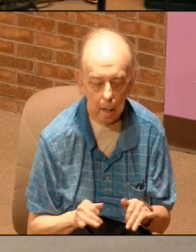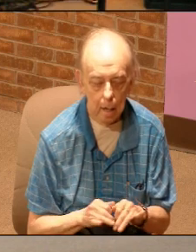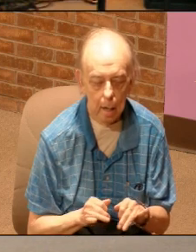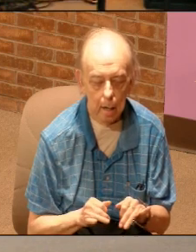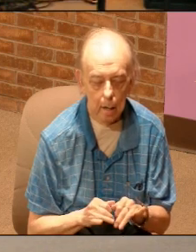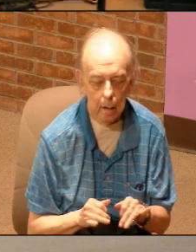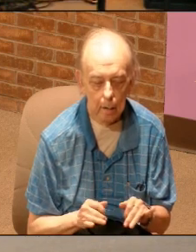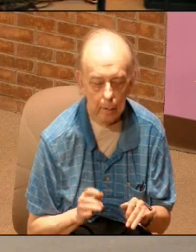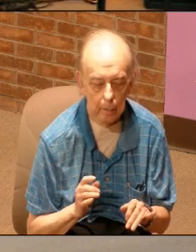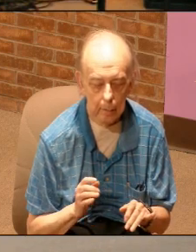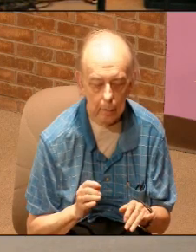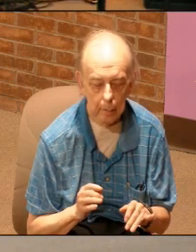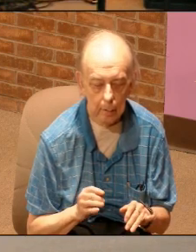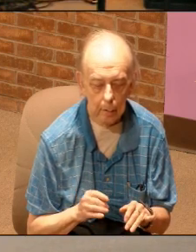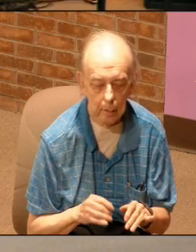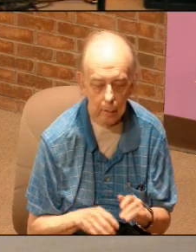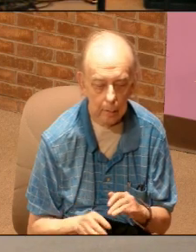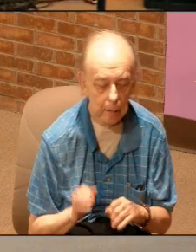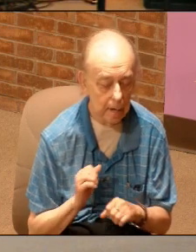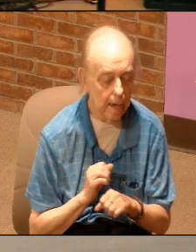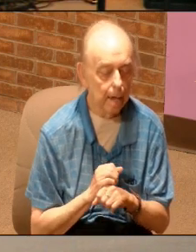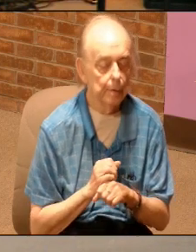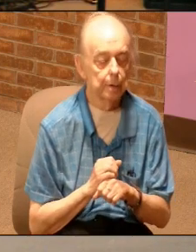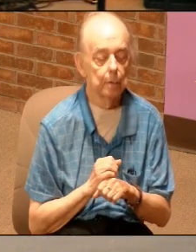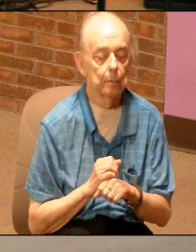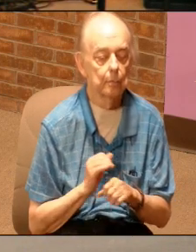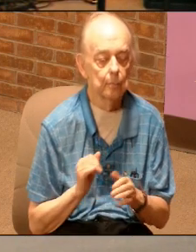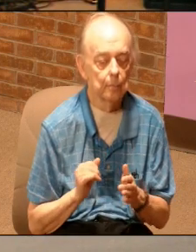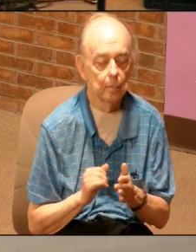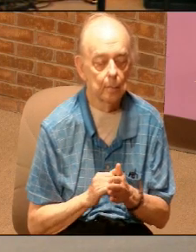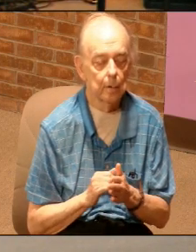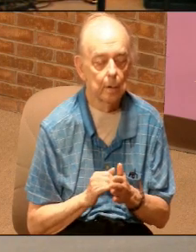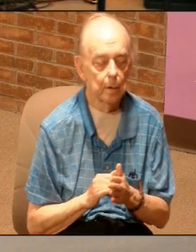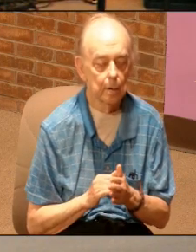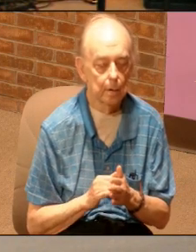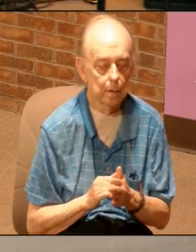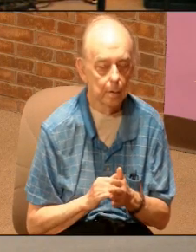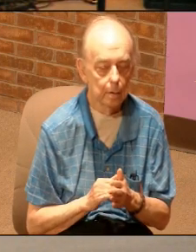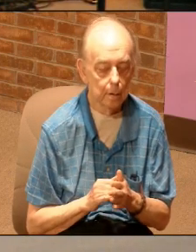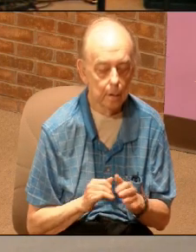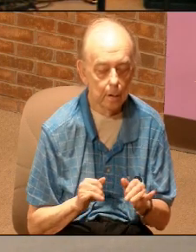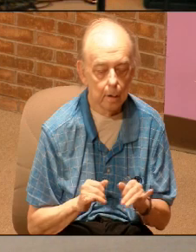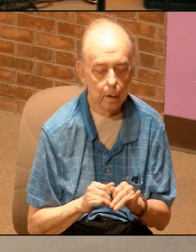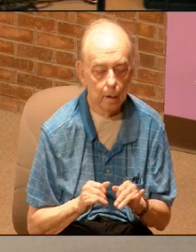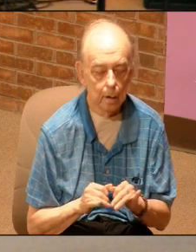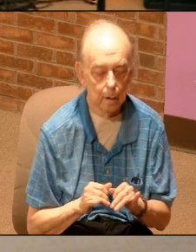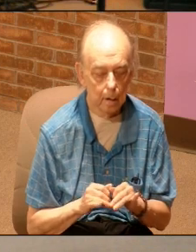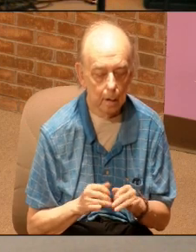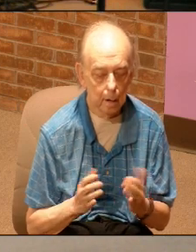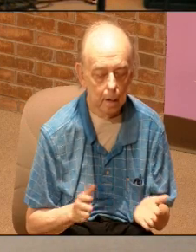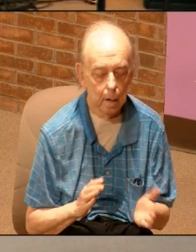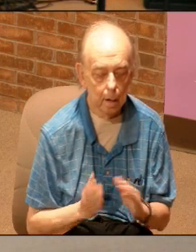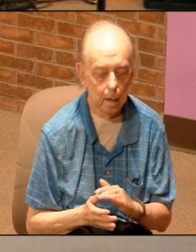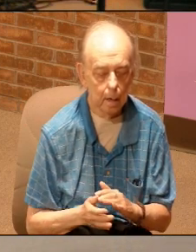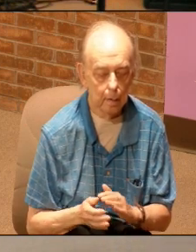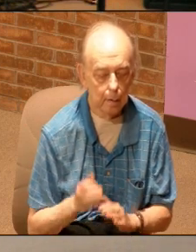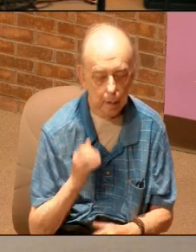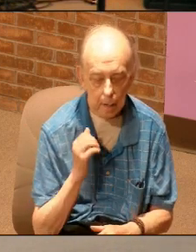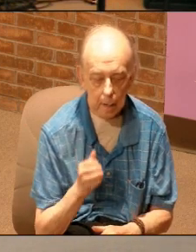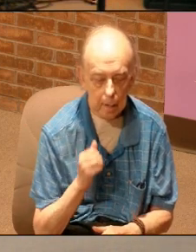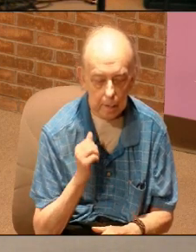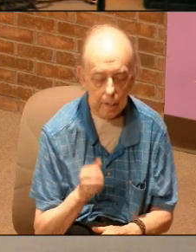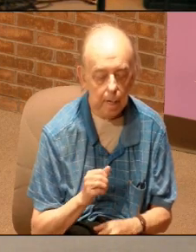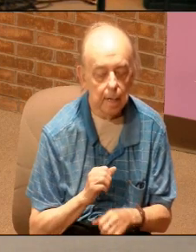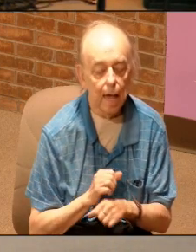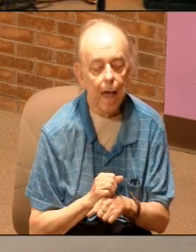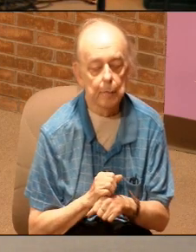it in a habit that is measurable, and it now becomes a daily